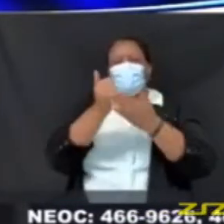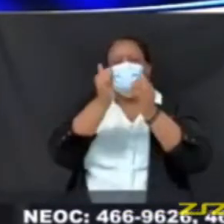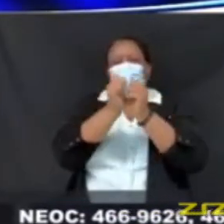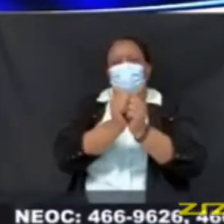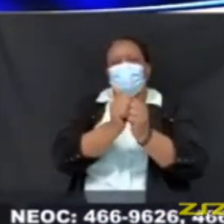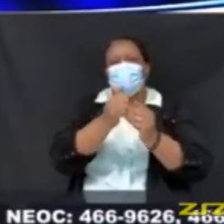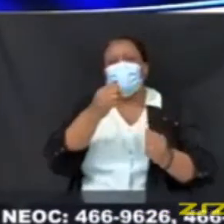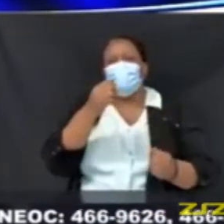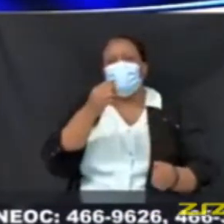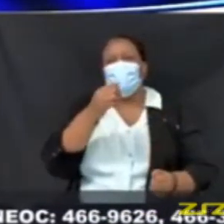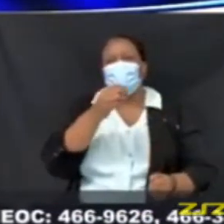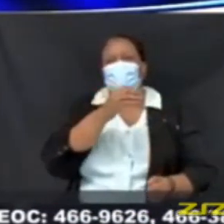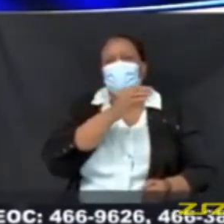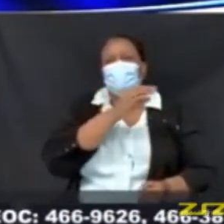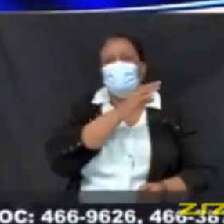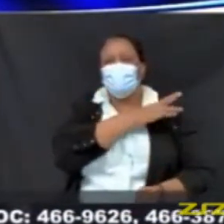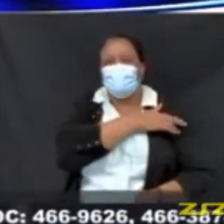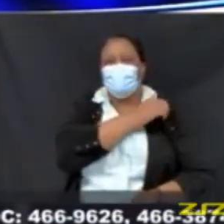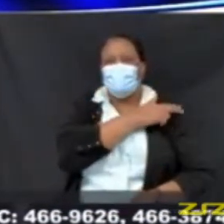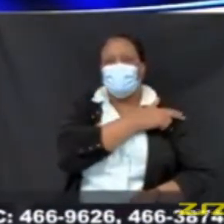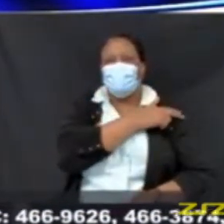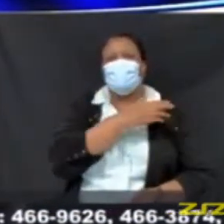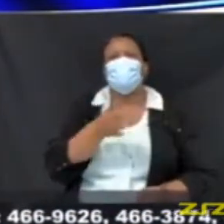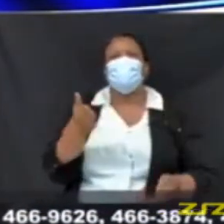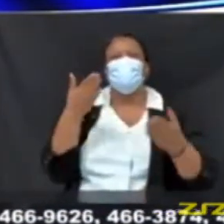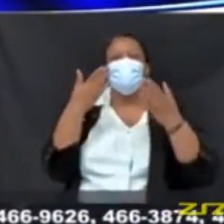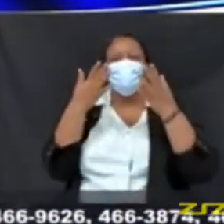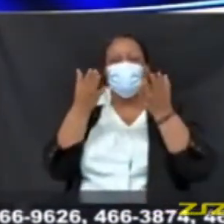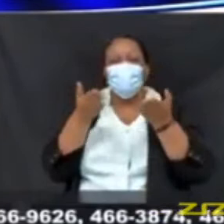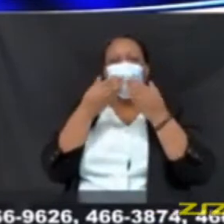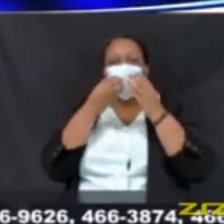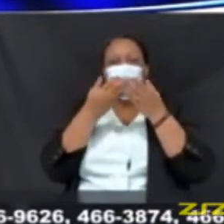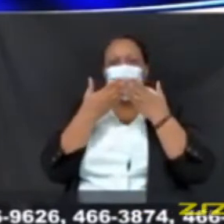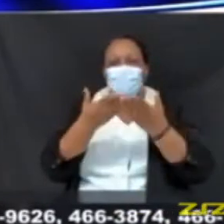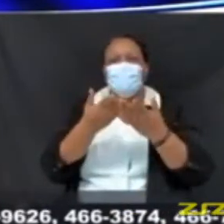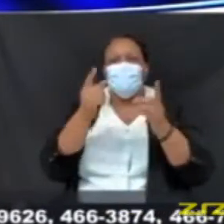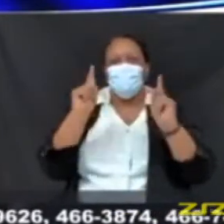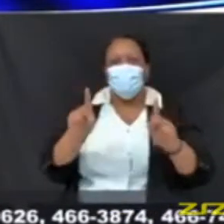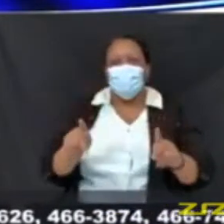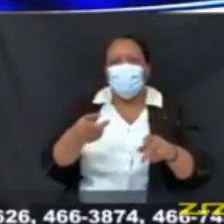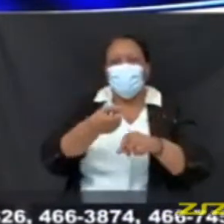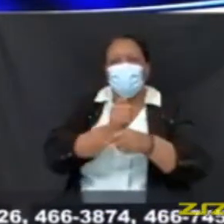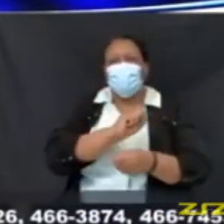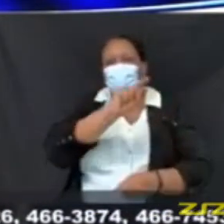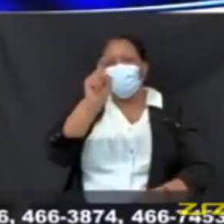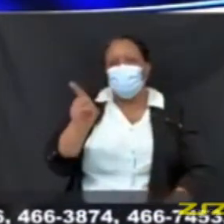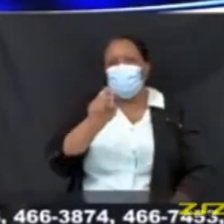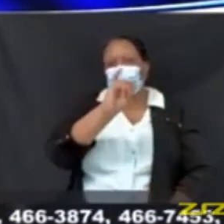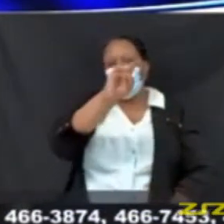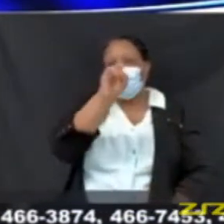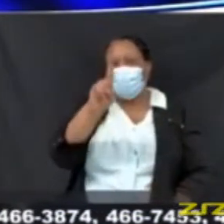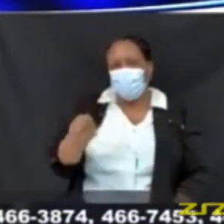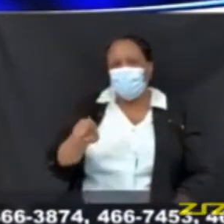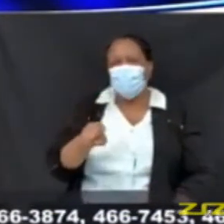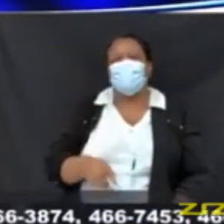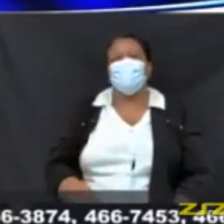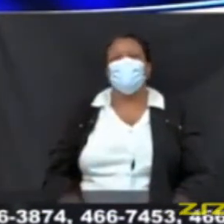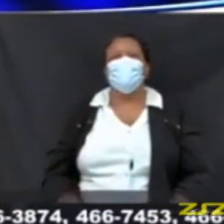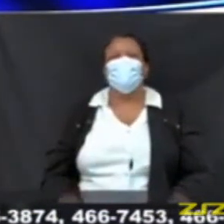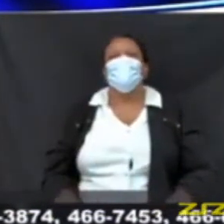ZIZ, John James, and others, as well as Ms. Vesta Southwell, who keeps on ticking, and